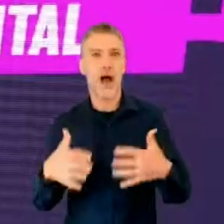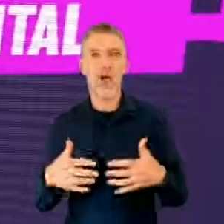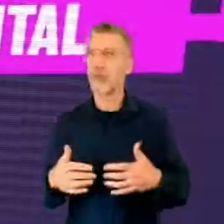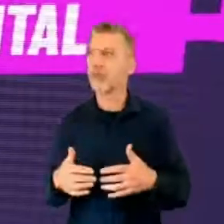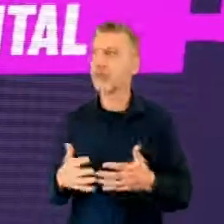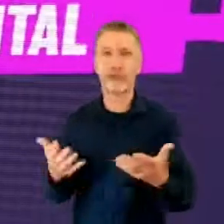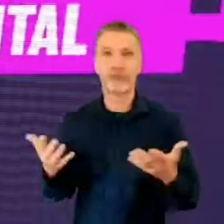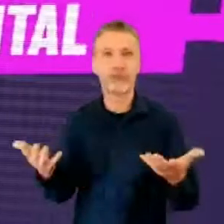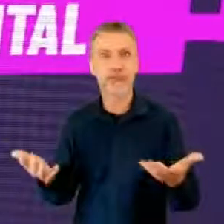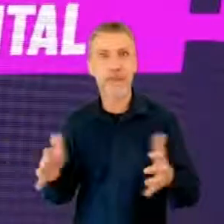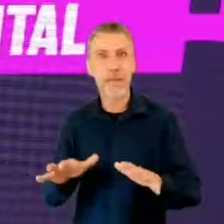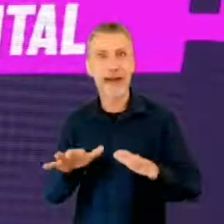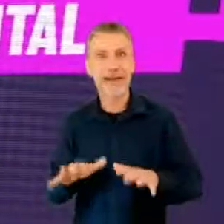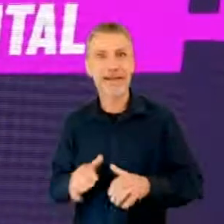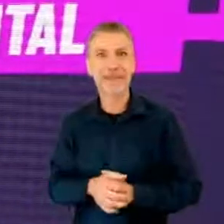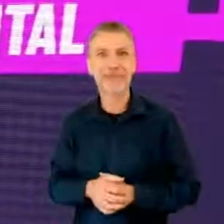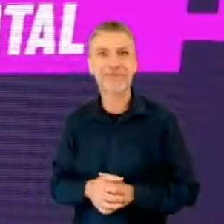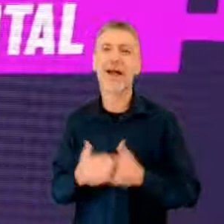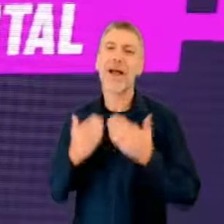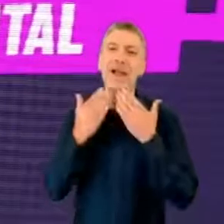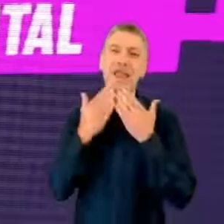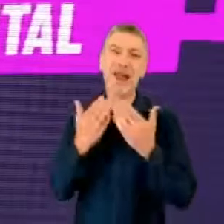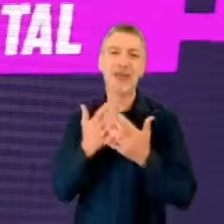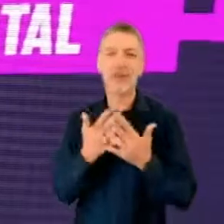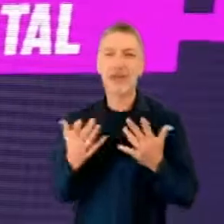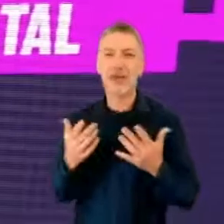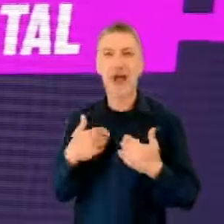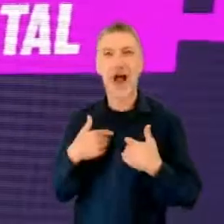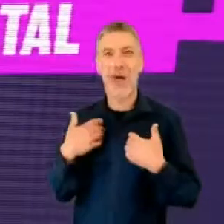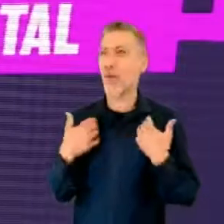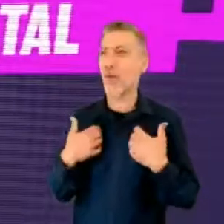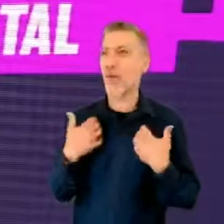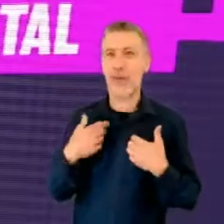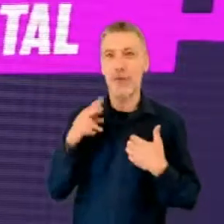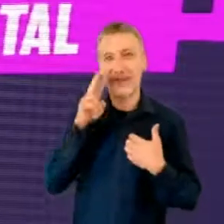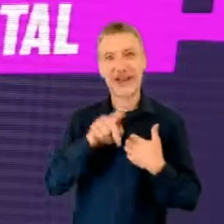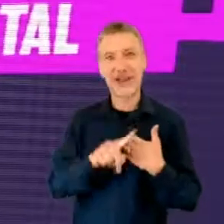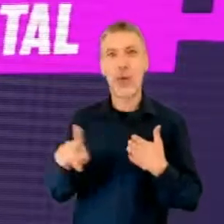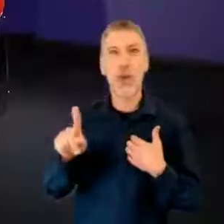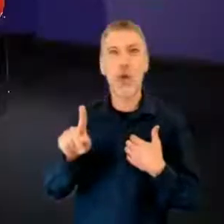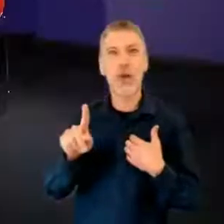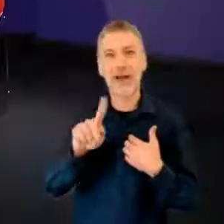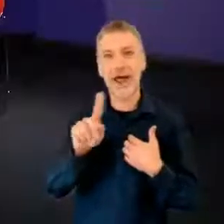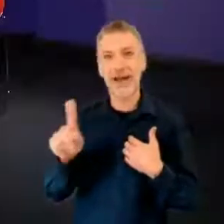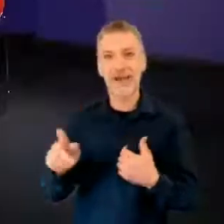Thank you so much, and I will look forward to seeing you again very soon.